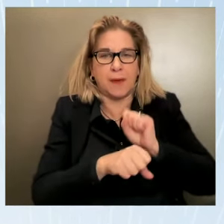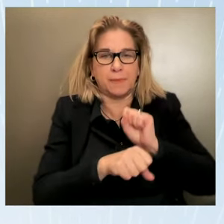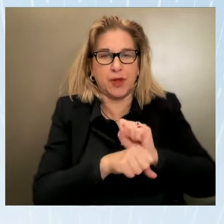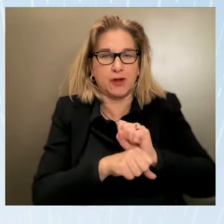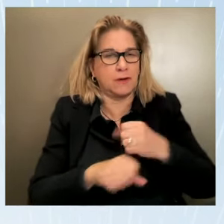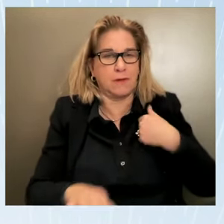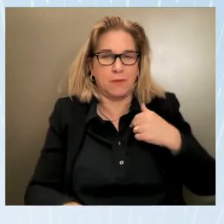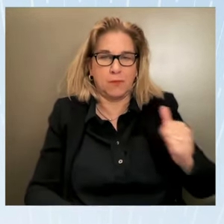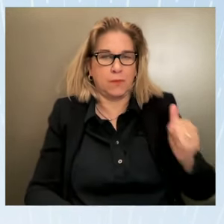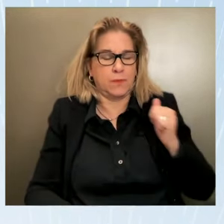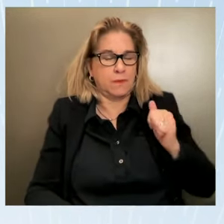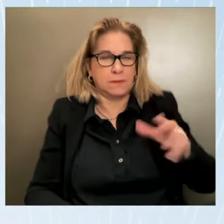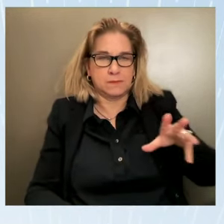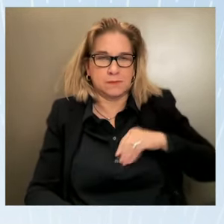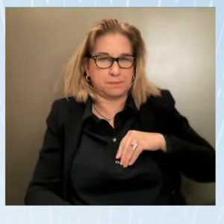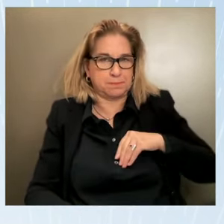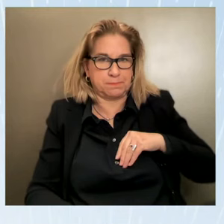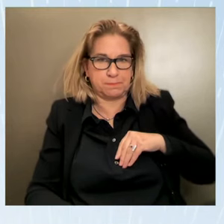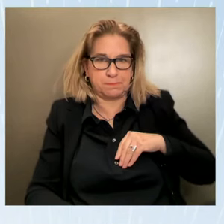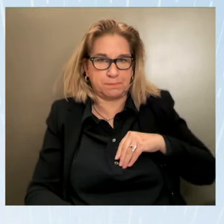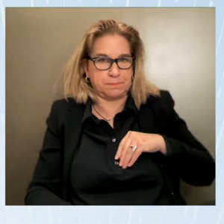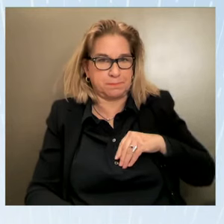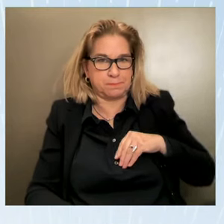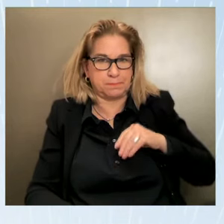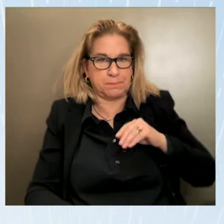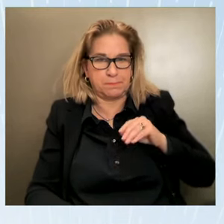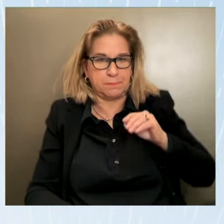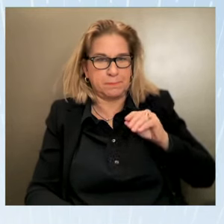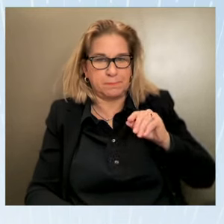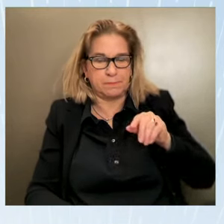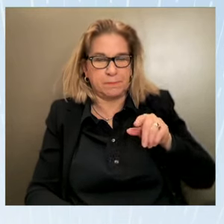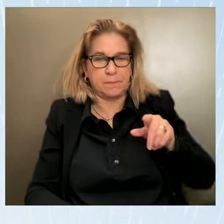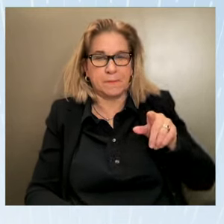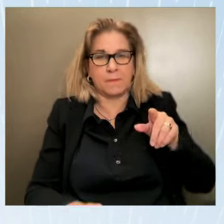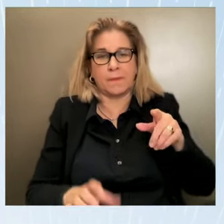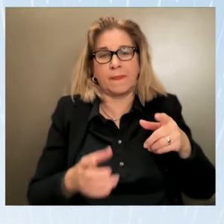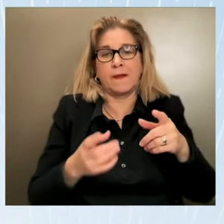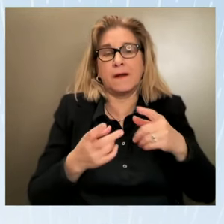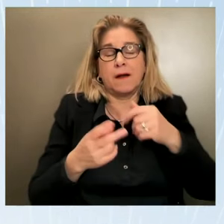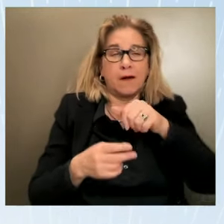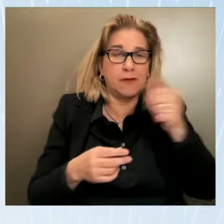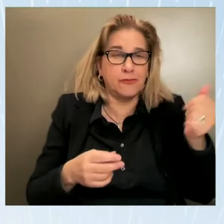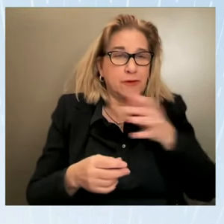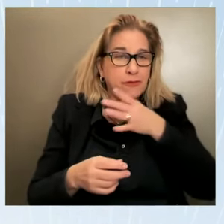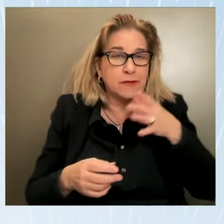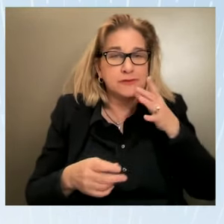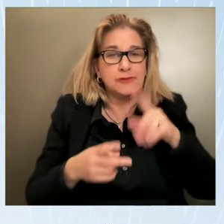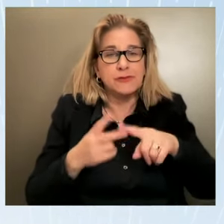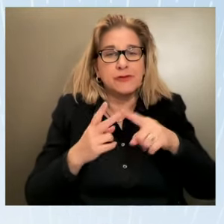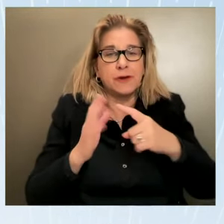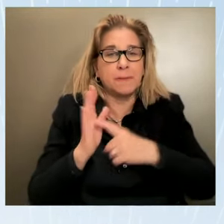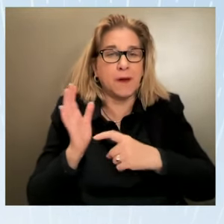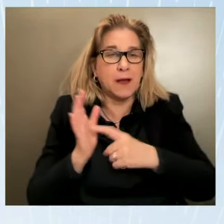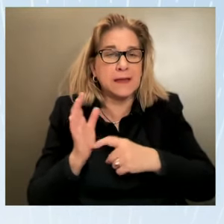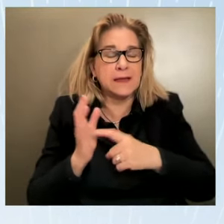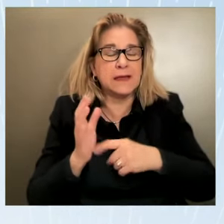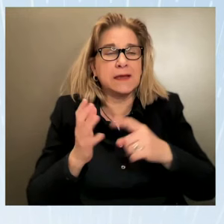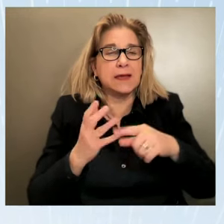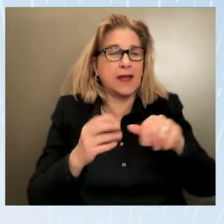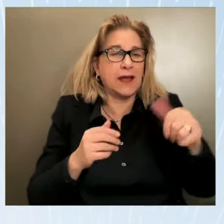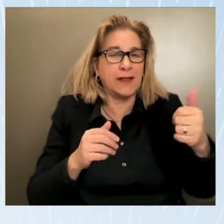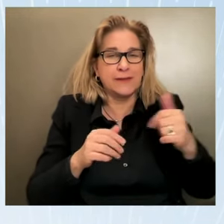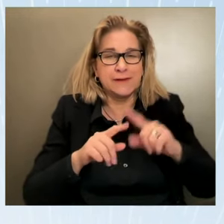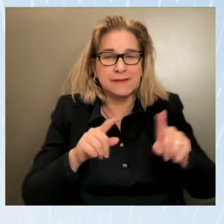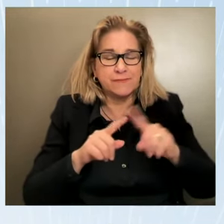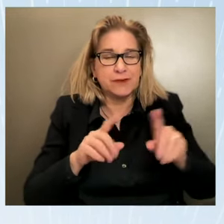will inform the next list of goods produced by child labor or forced labor and our International Child Labor Report. There is